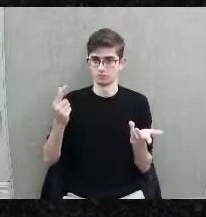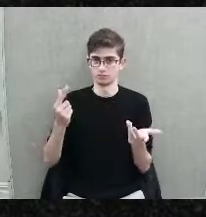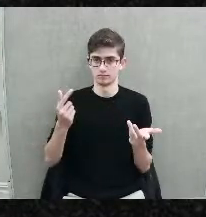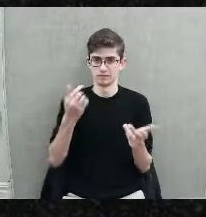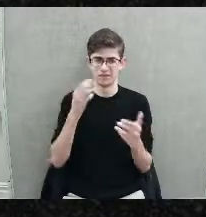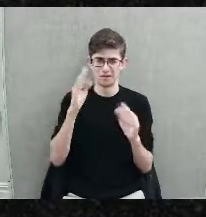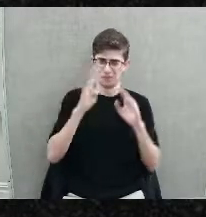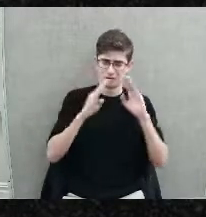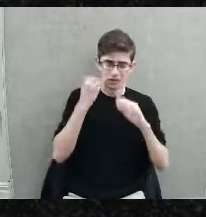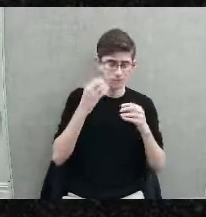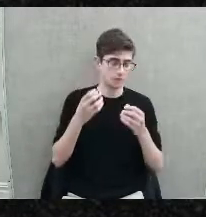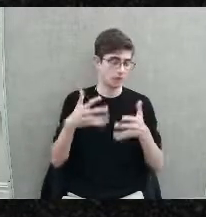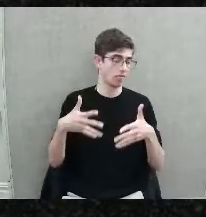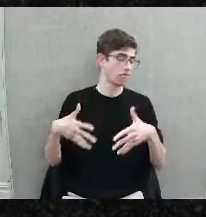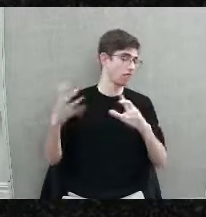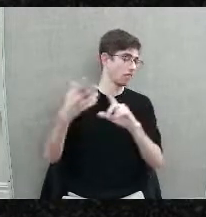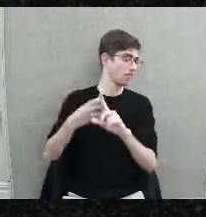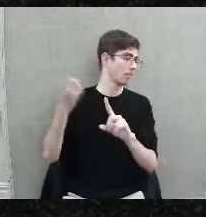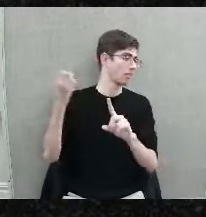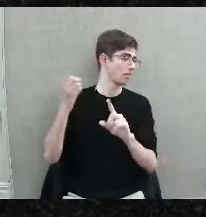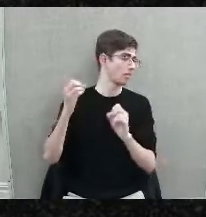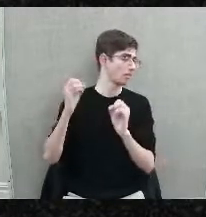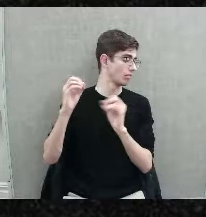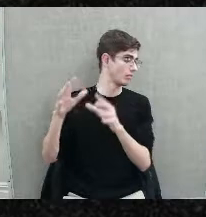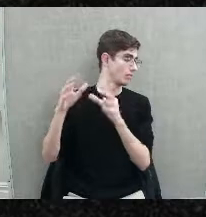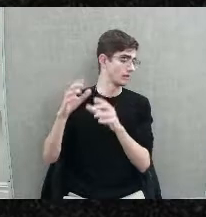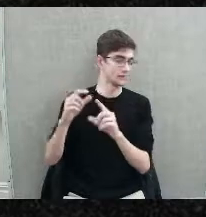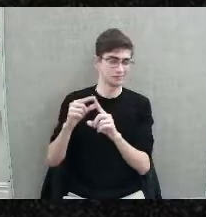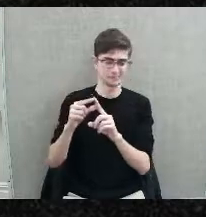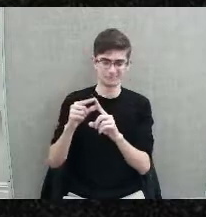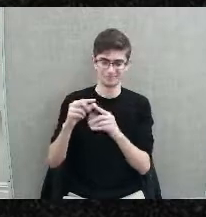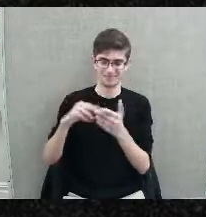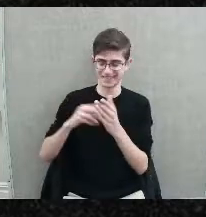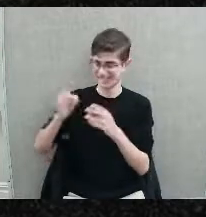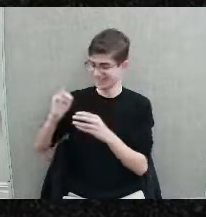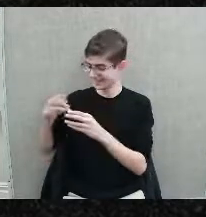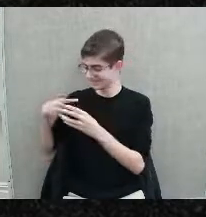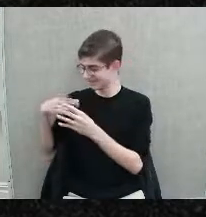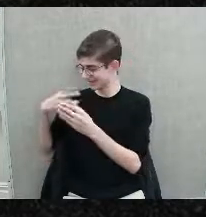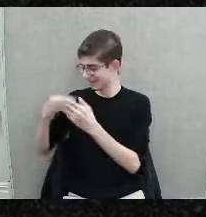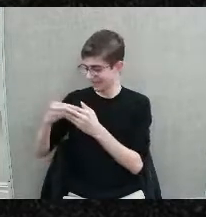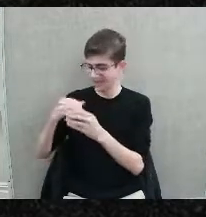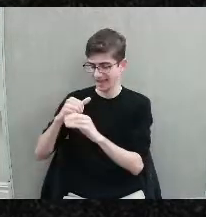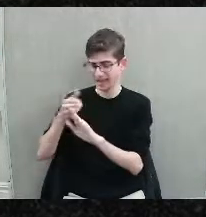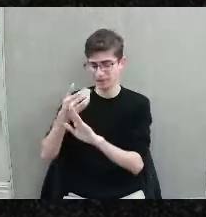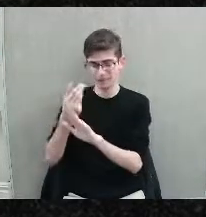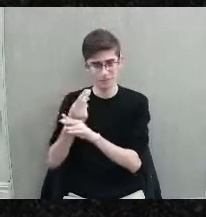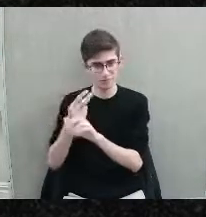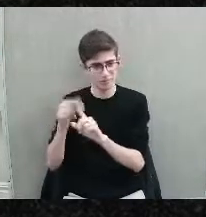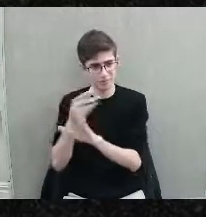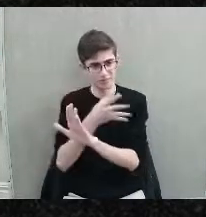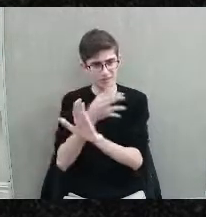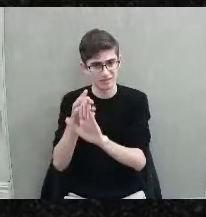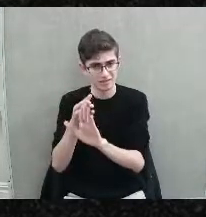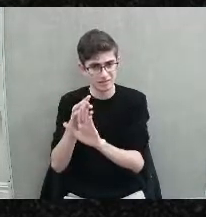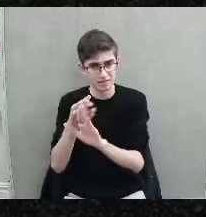to abandon the term, that genealogy would be lost, and it's important to keep it in place so we